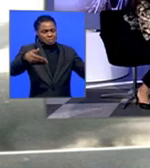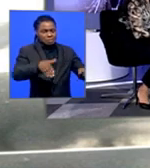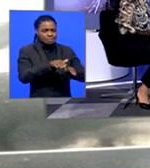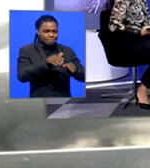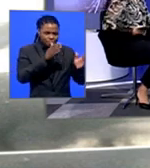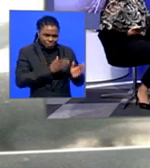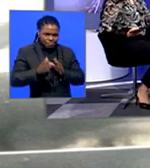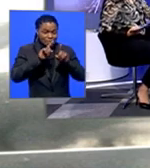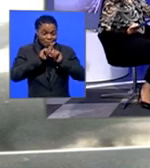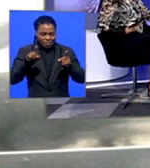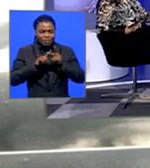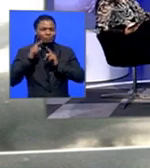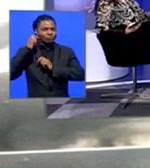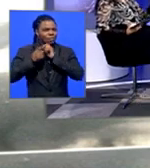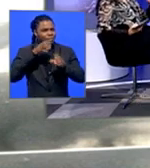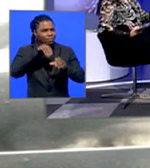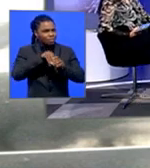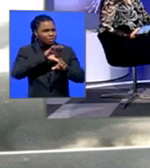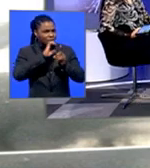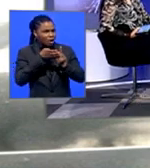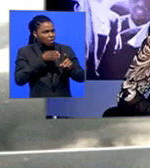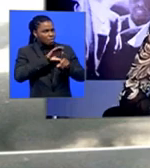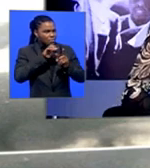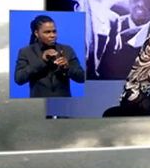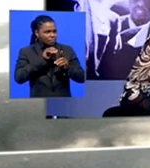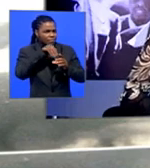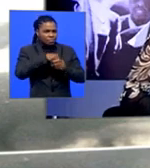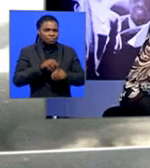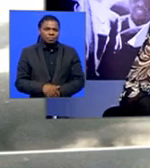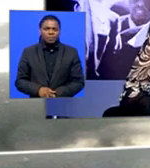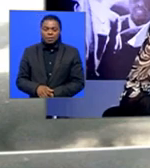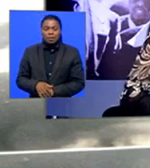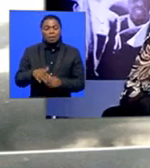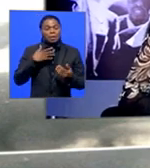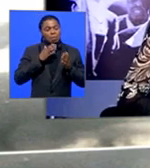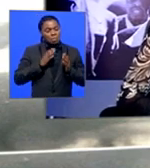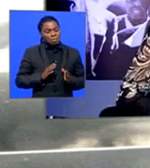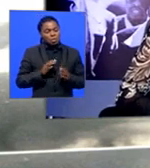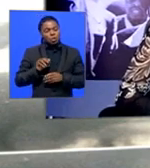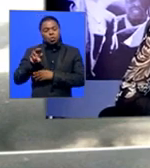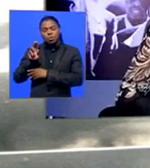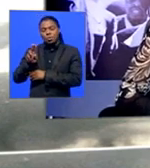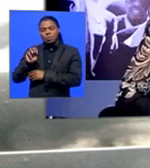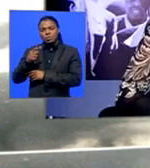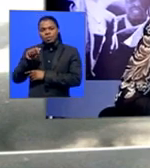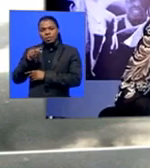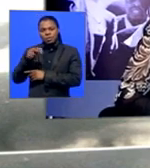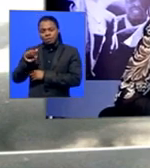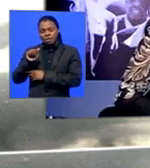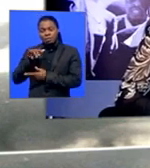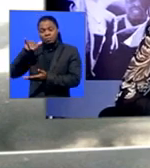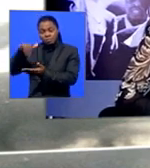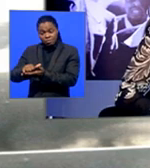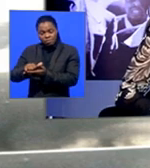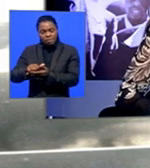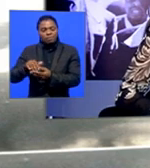scenes is also a traditional funeral. So, you know, we got to the point where the body arrives at Mthatha. It's then taken to the family residence. What